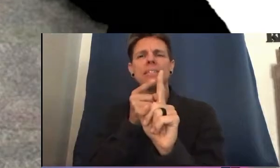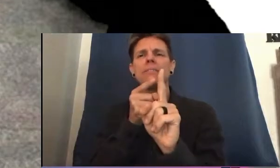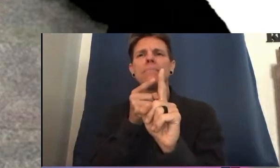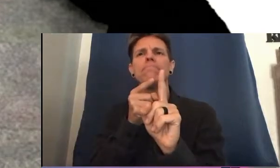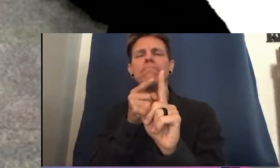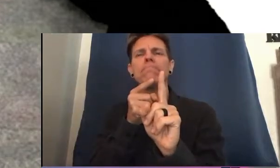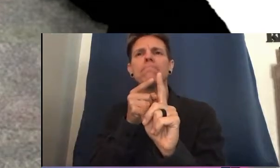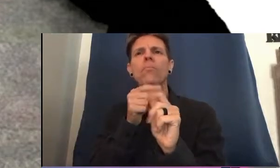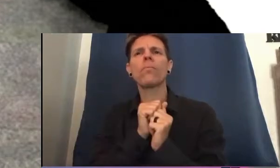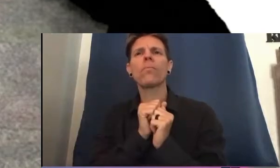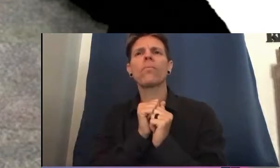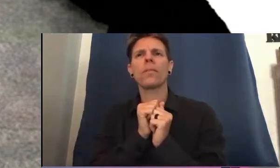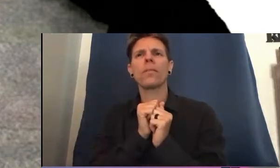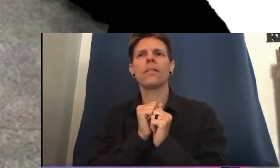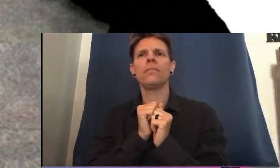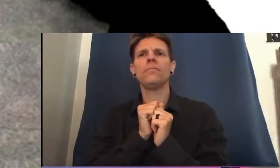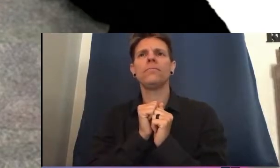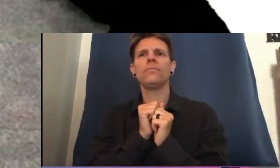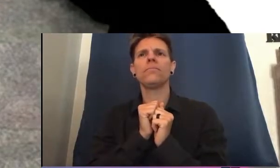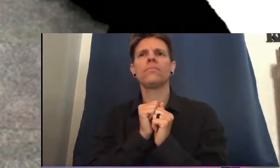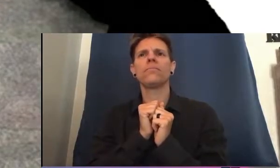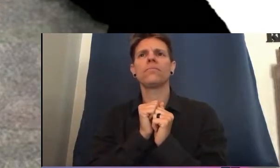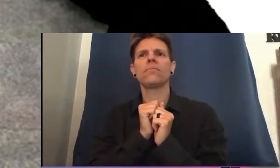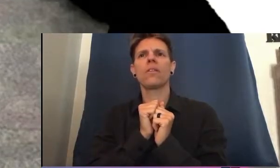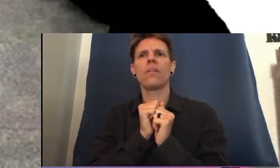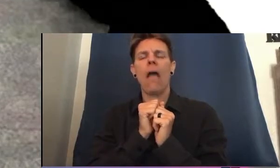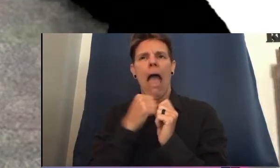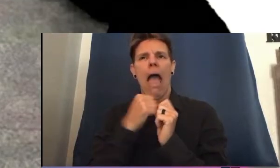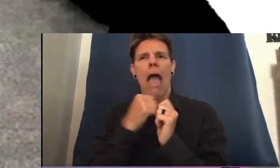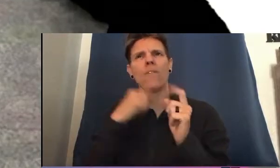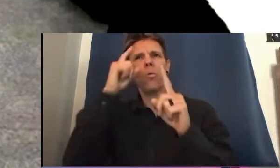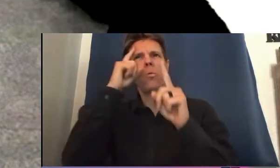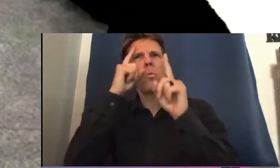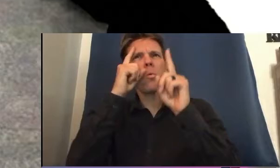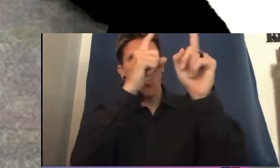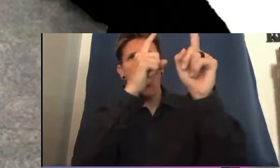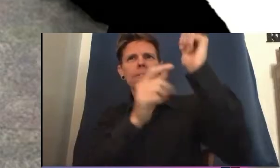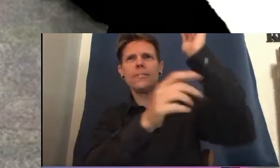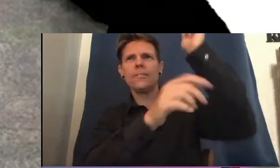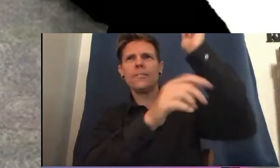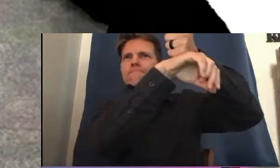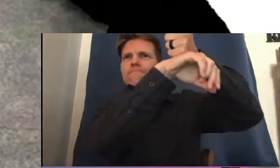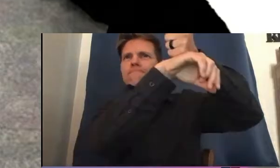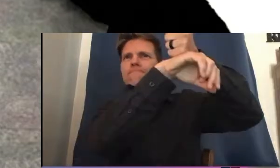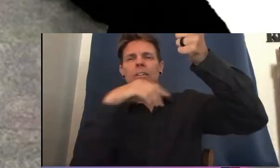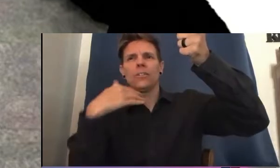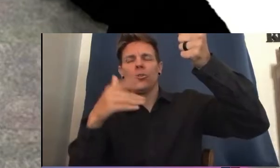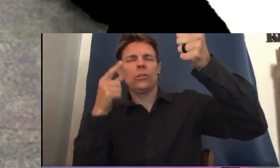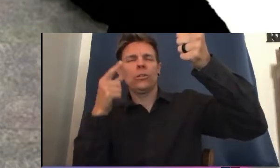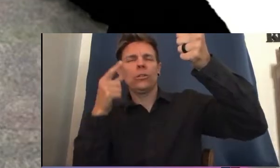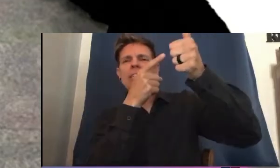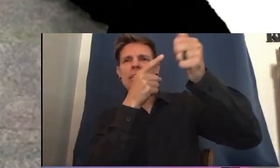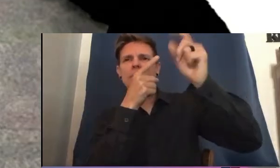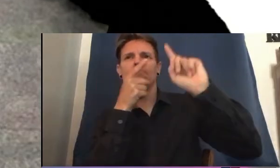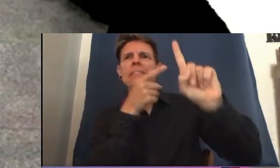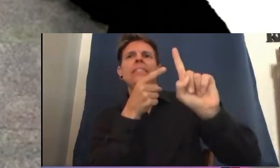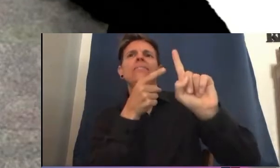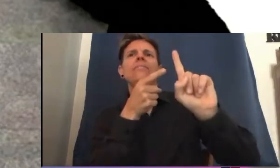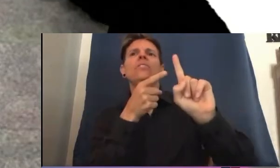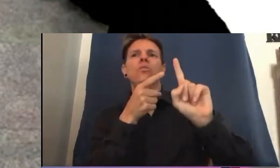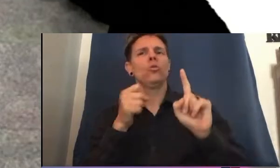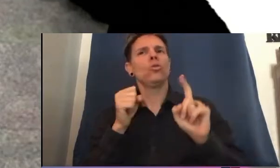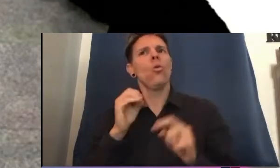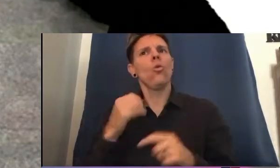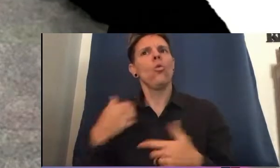quantified goal in one of these whereas statements. Whereas the goal is to reduce